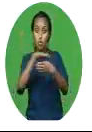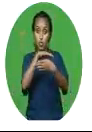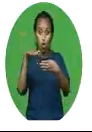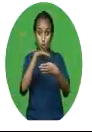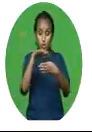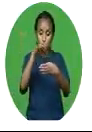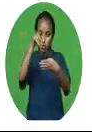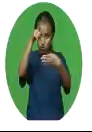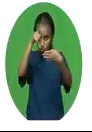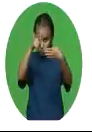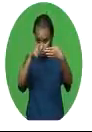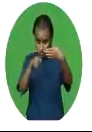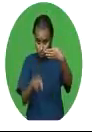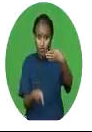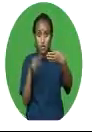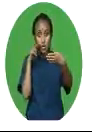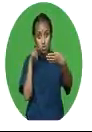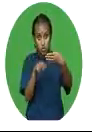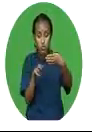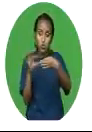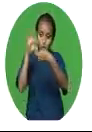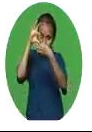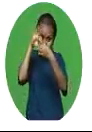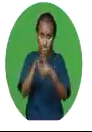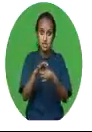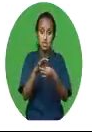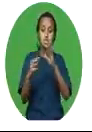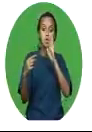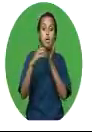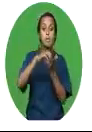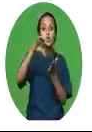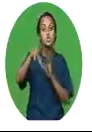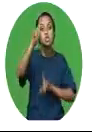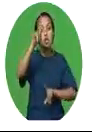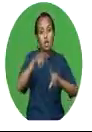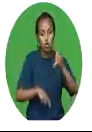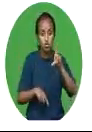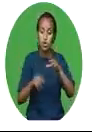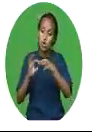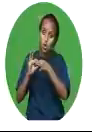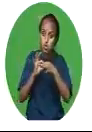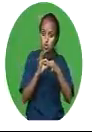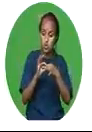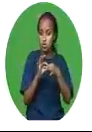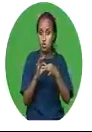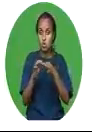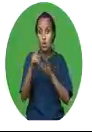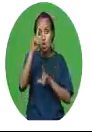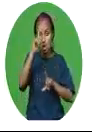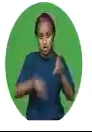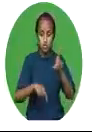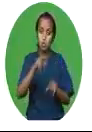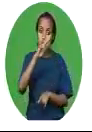view down to front view to intersect the projection lines of corresponding points from end